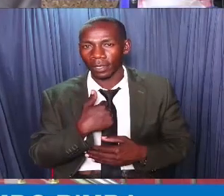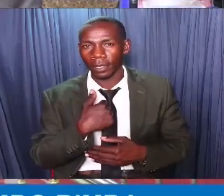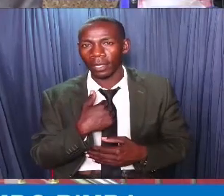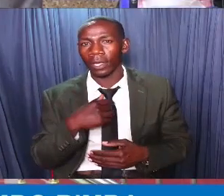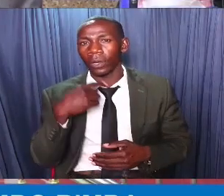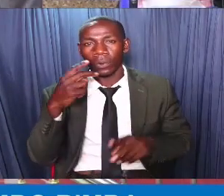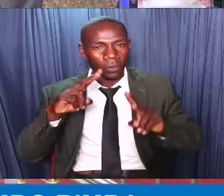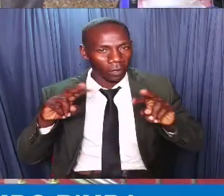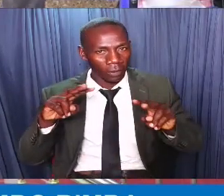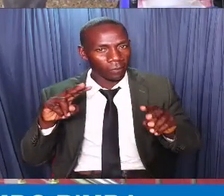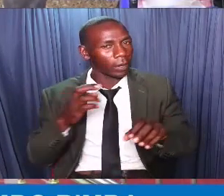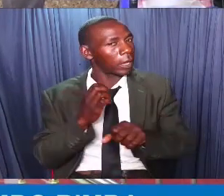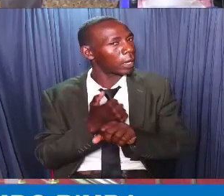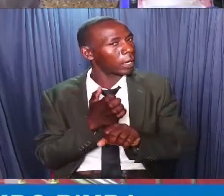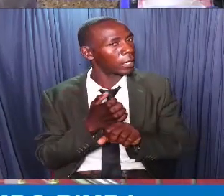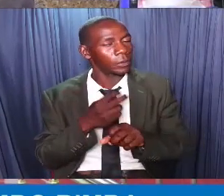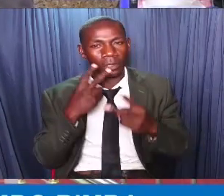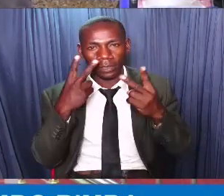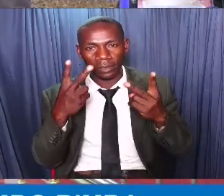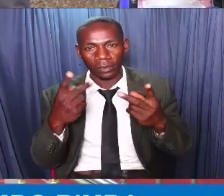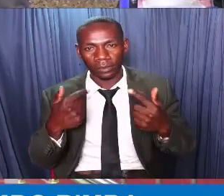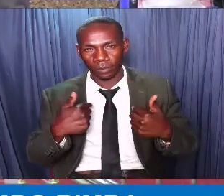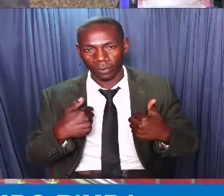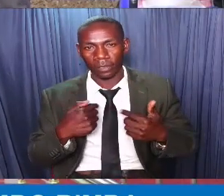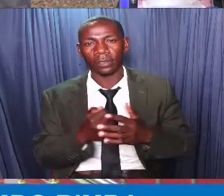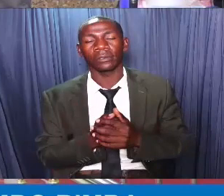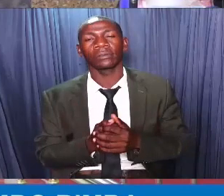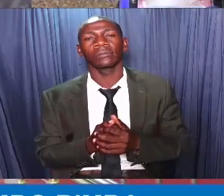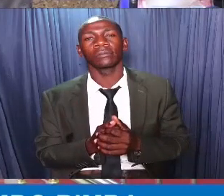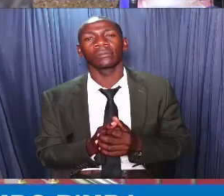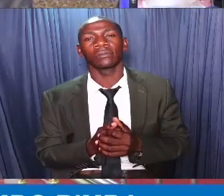Na wale wanitafutao kwa bidii ndio wataniona. Those who seek me, Ali shall find me.